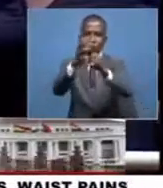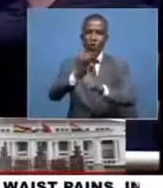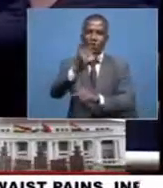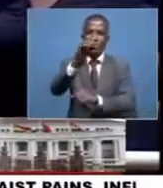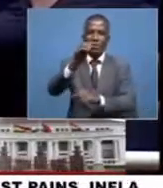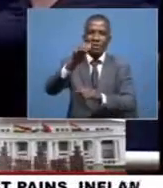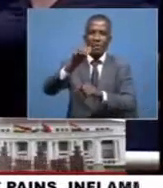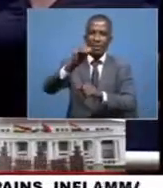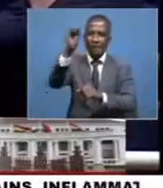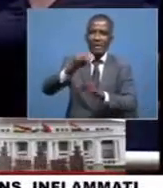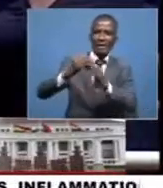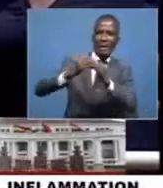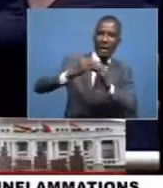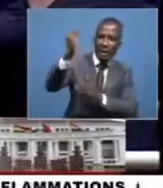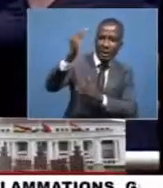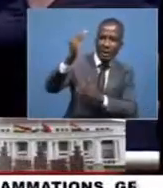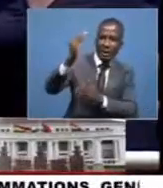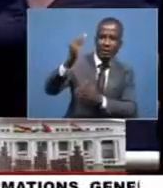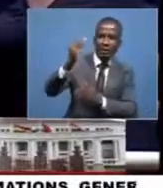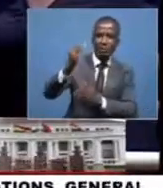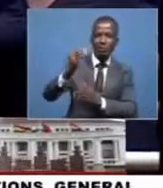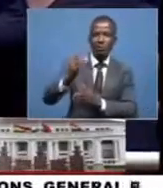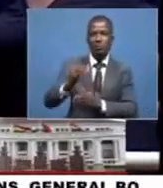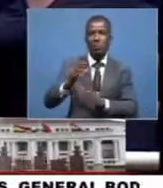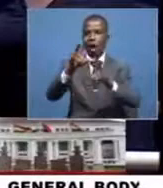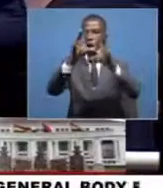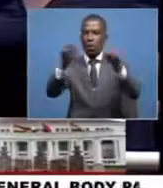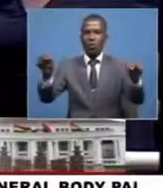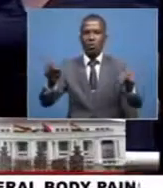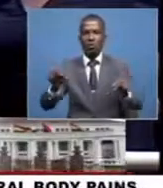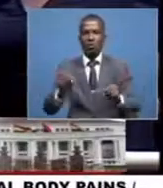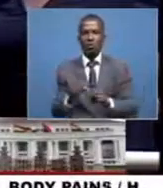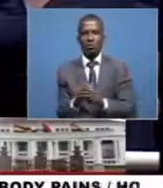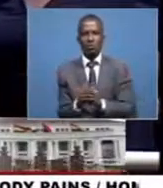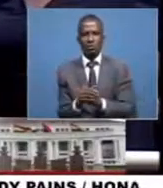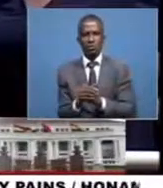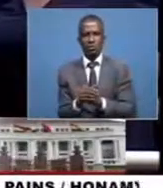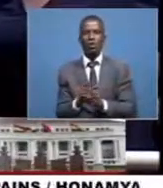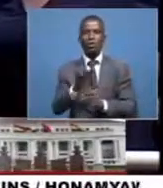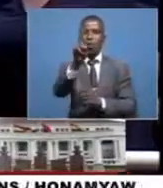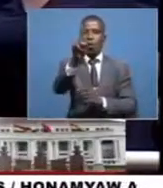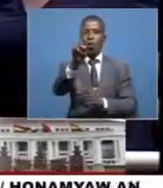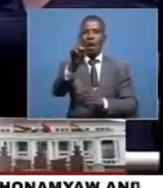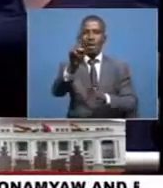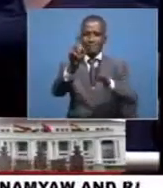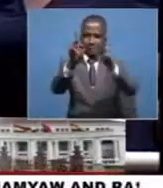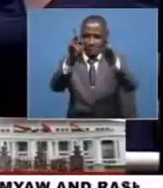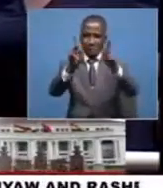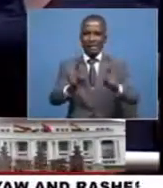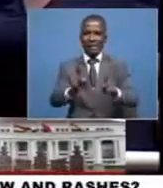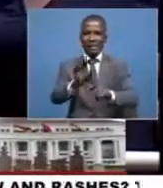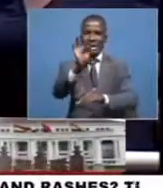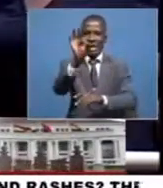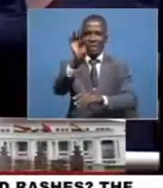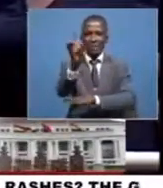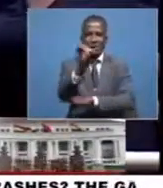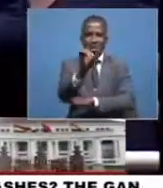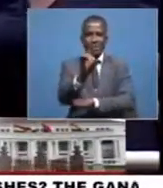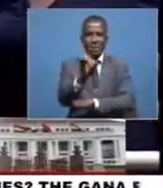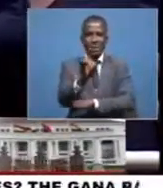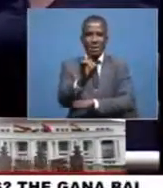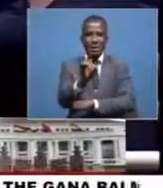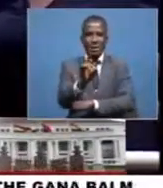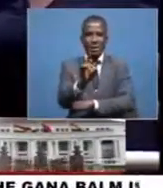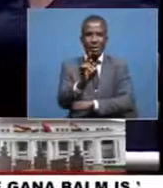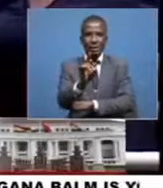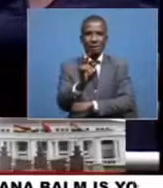got more than 50% of the valid votes. And there's only one declaration, 9th December declaration. So the petitioner... There